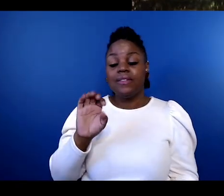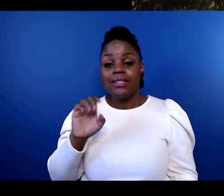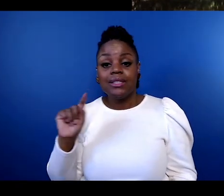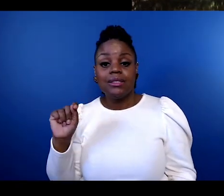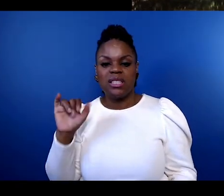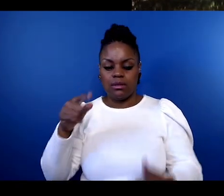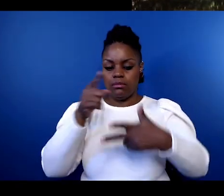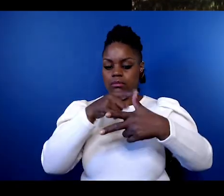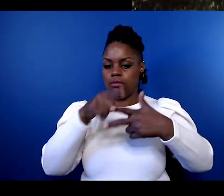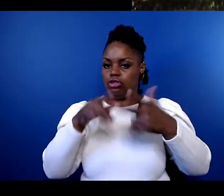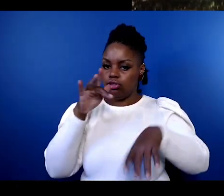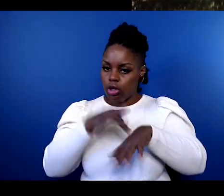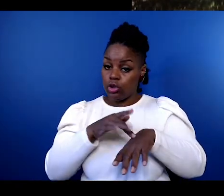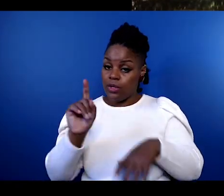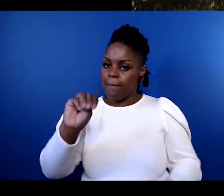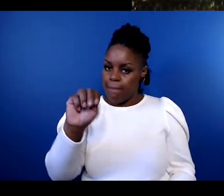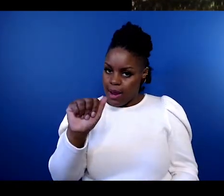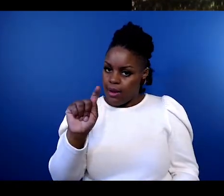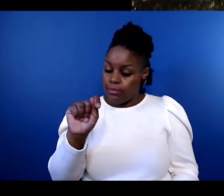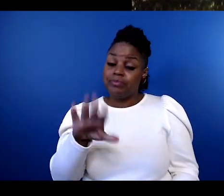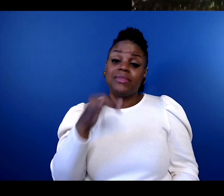today. And just breathe here.